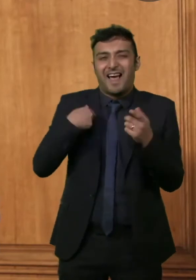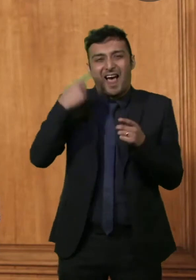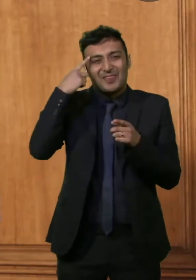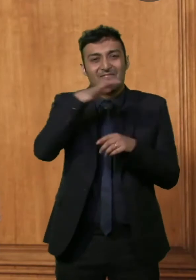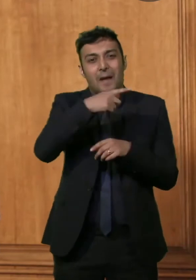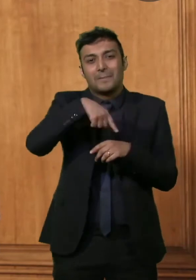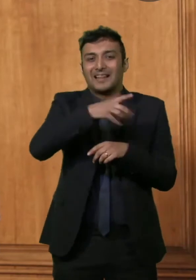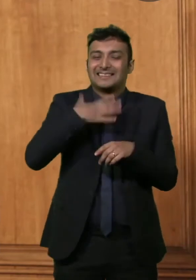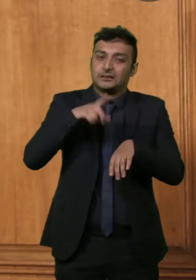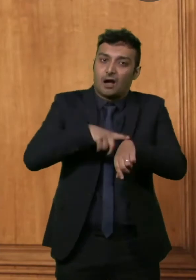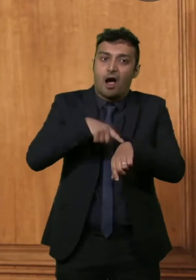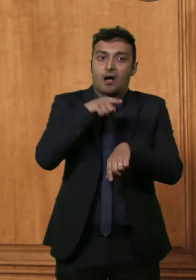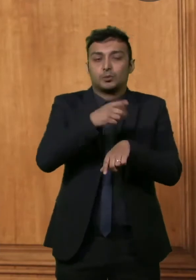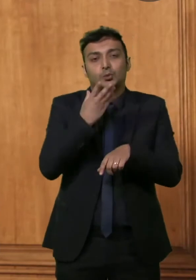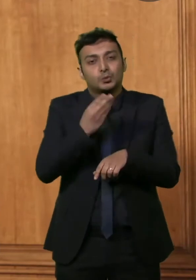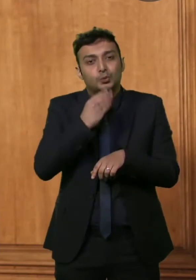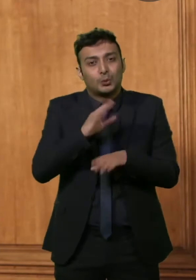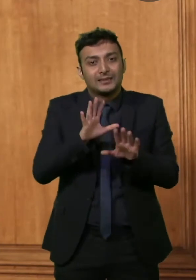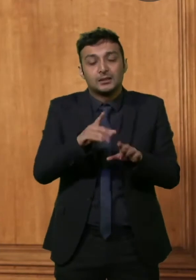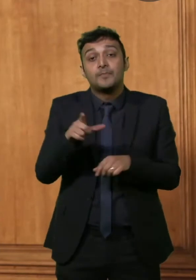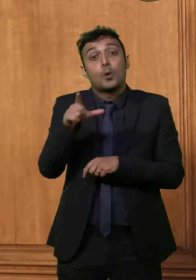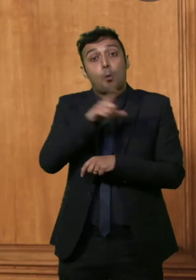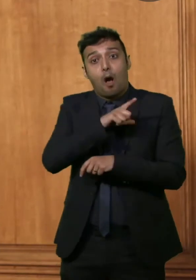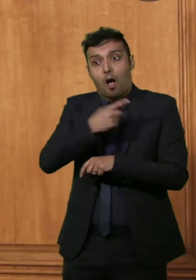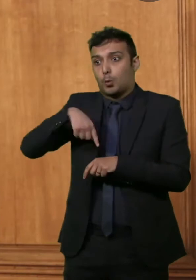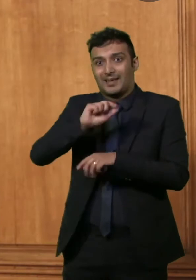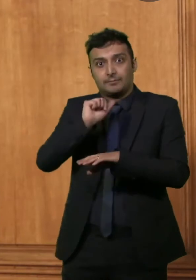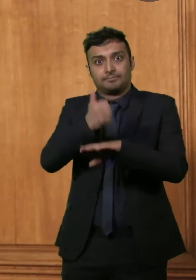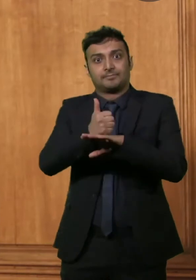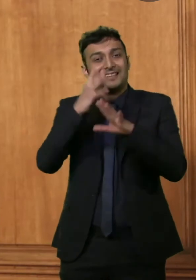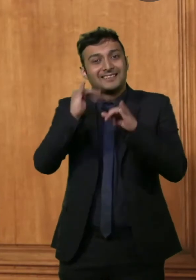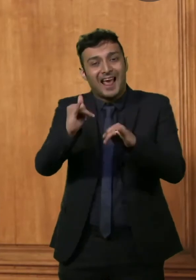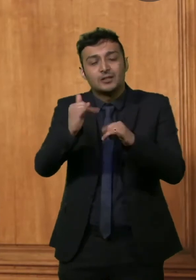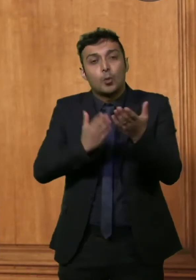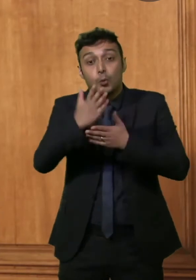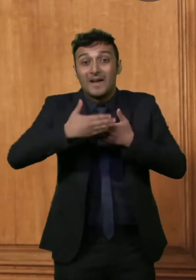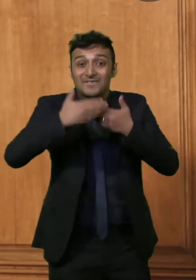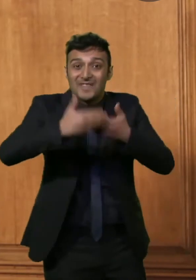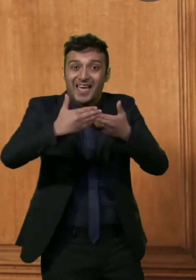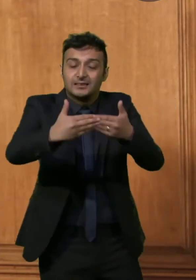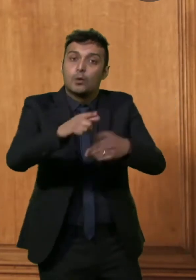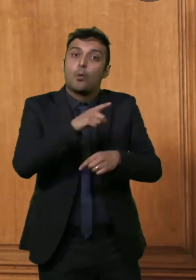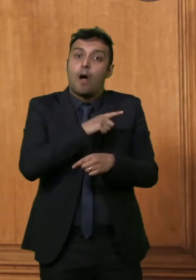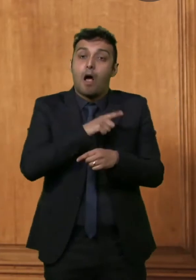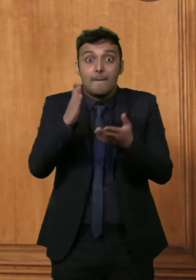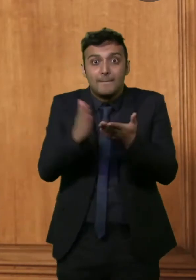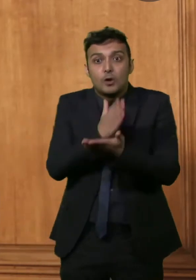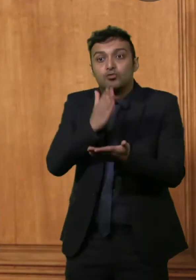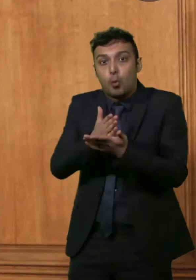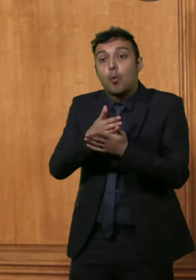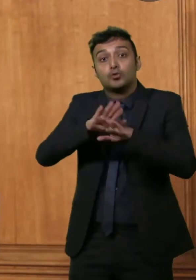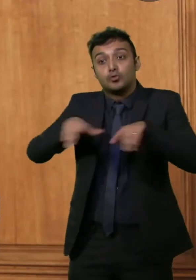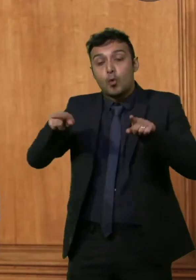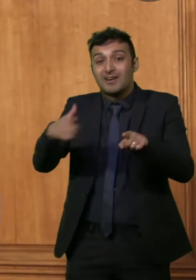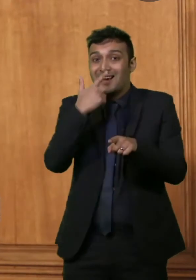testing has been put in a phased way is so that children have 3 tests in school in a supervised way with support, so that